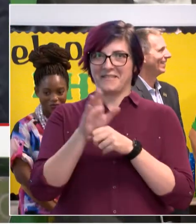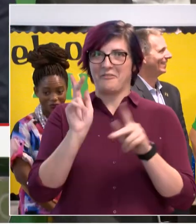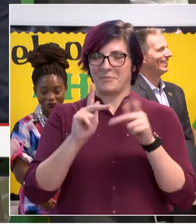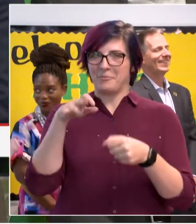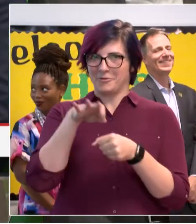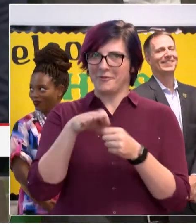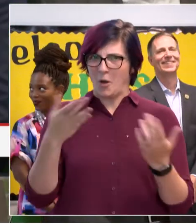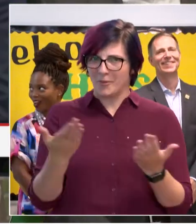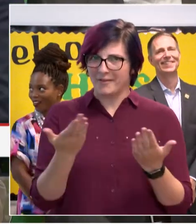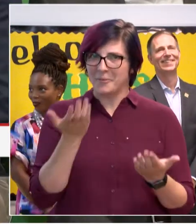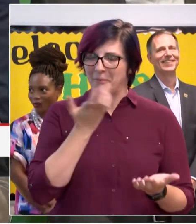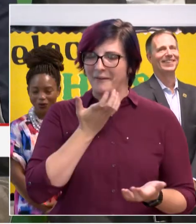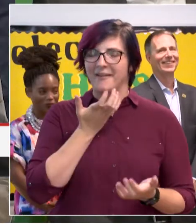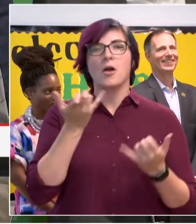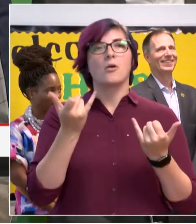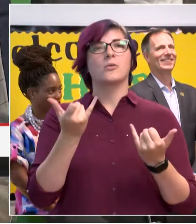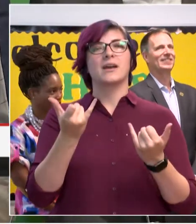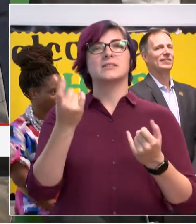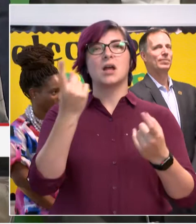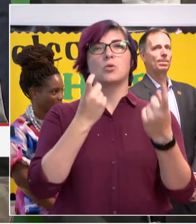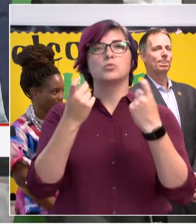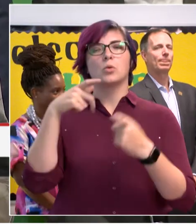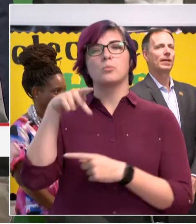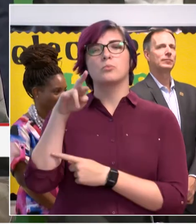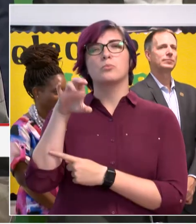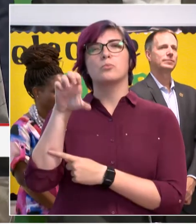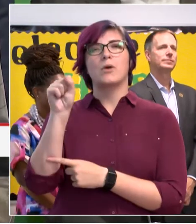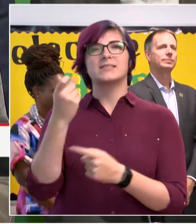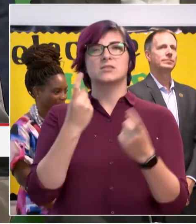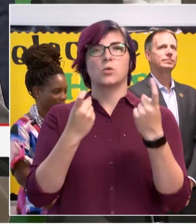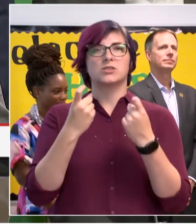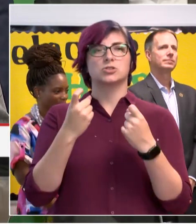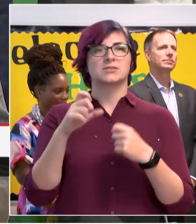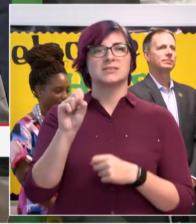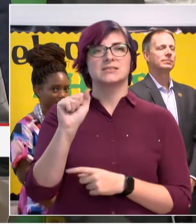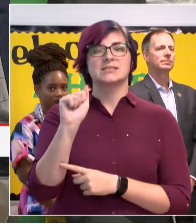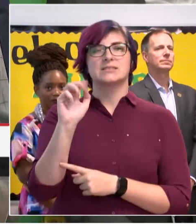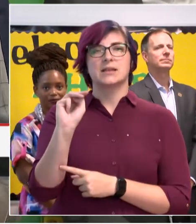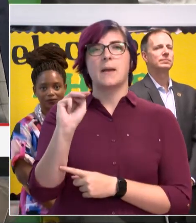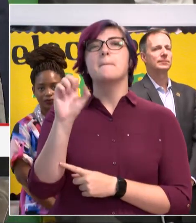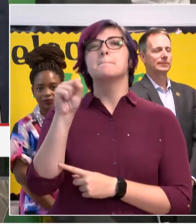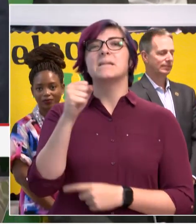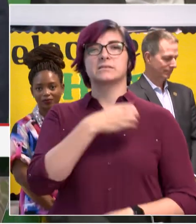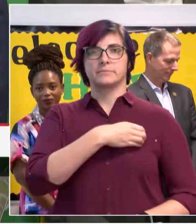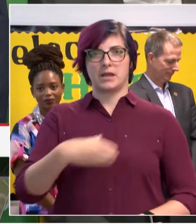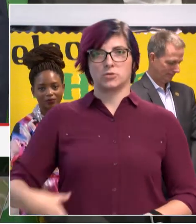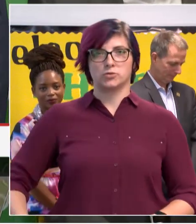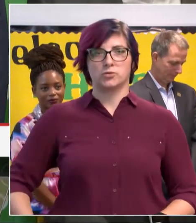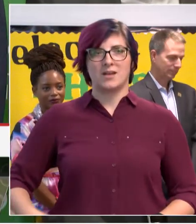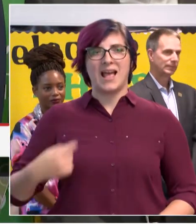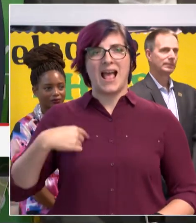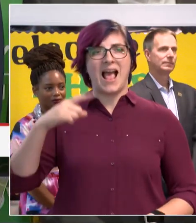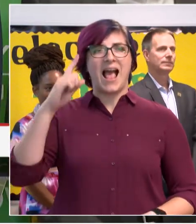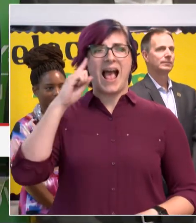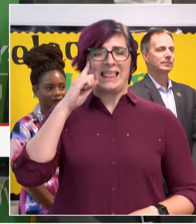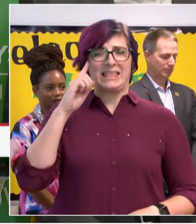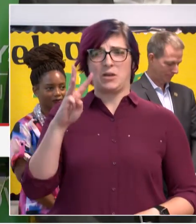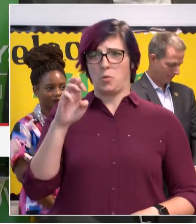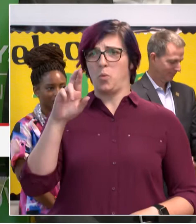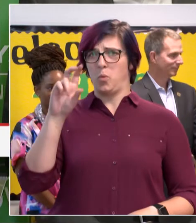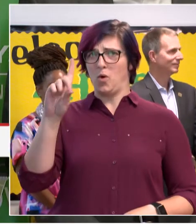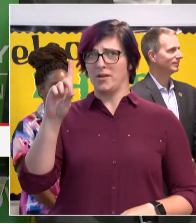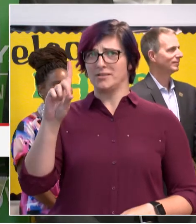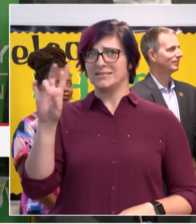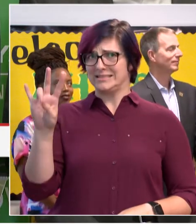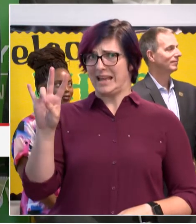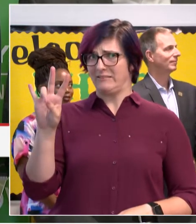right, we'll take any community questions. Any press questions first. Yes, Sam. Yes, Mayor. I think we're in Ward 7. We are in